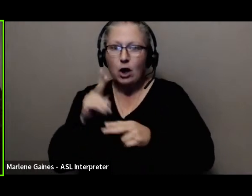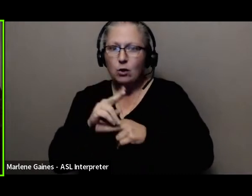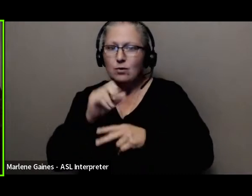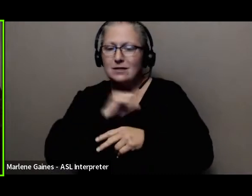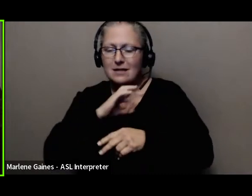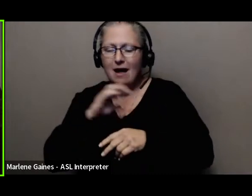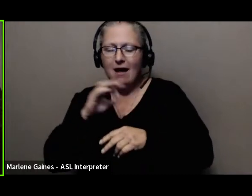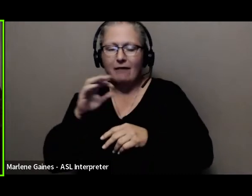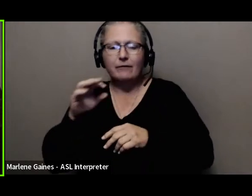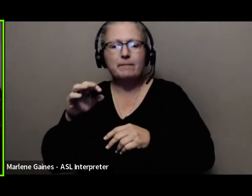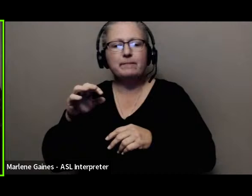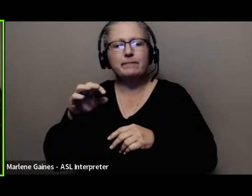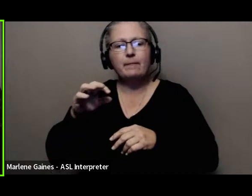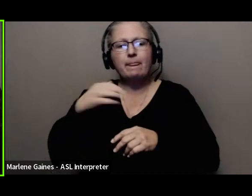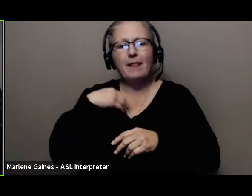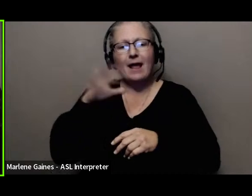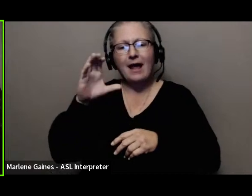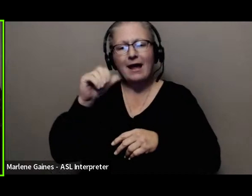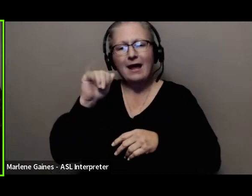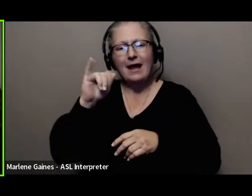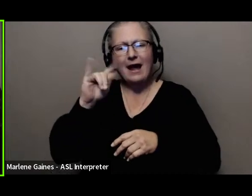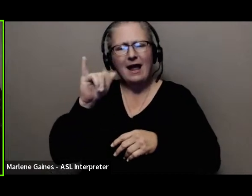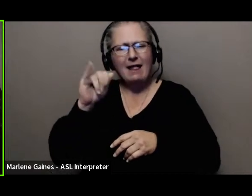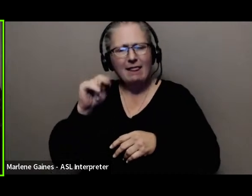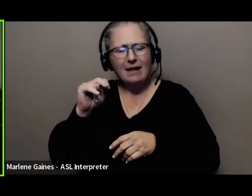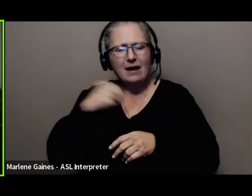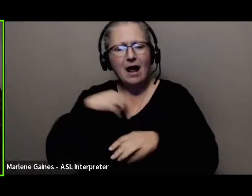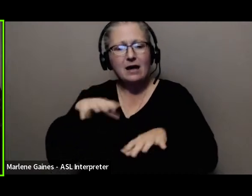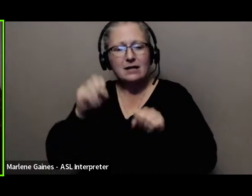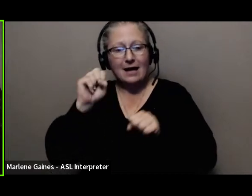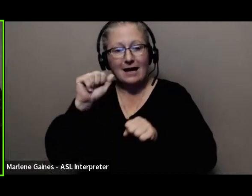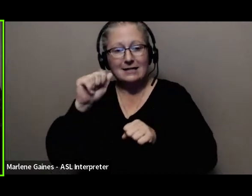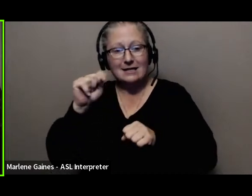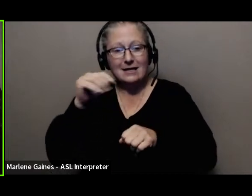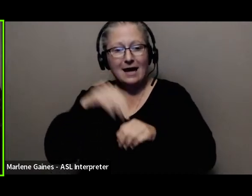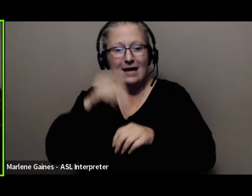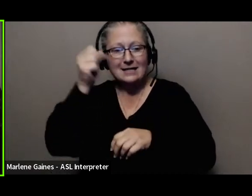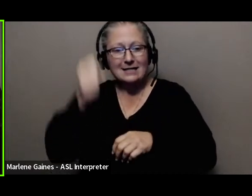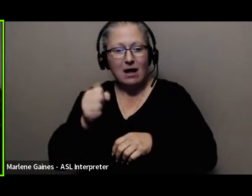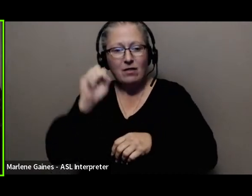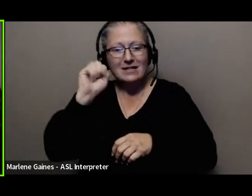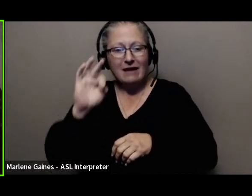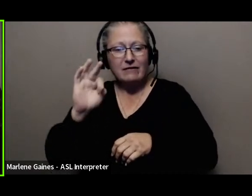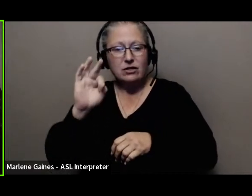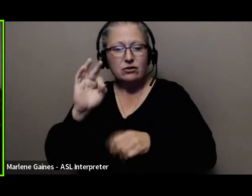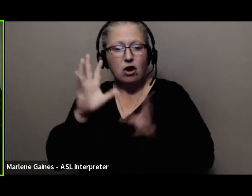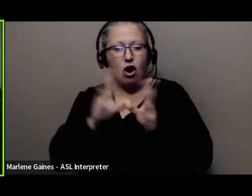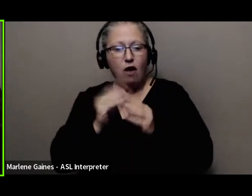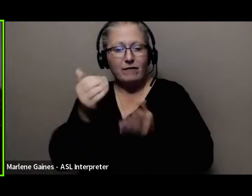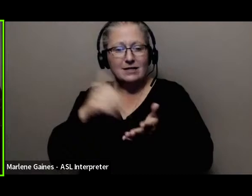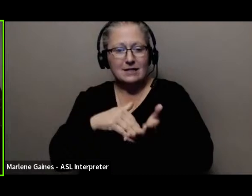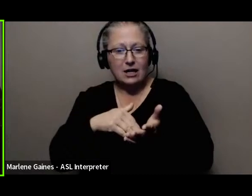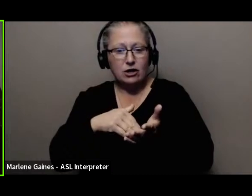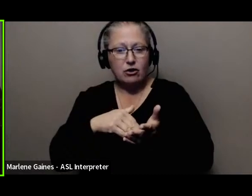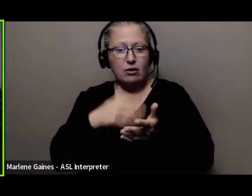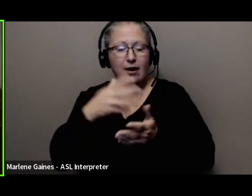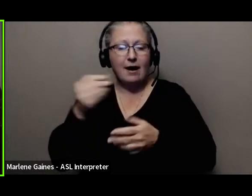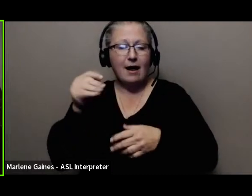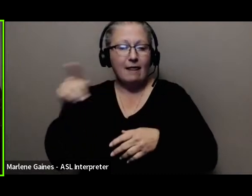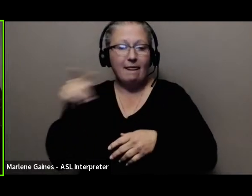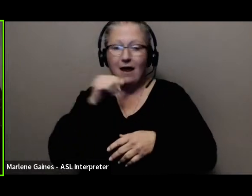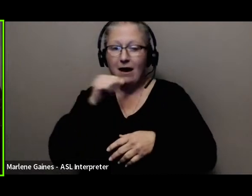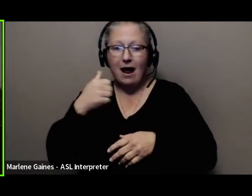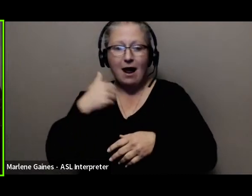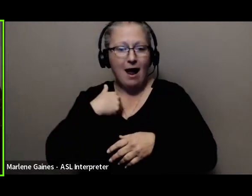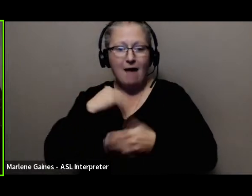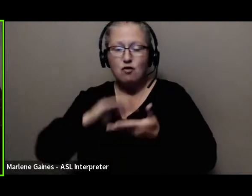My name is Caitlin Tan, and I took the SAT test at the South San Francisco Conference Center, and they did not